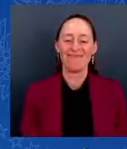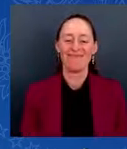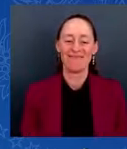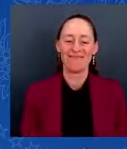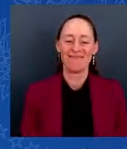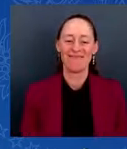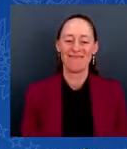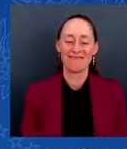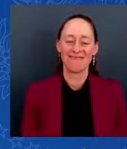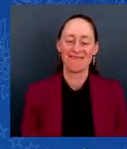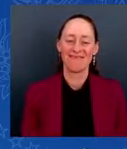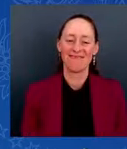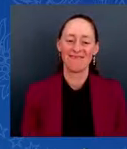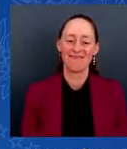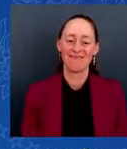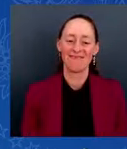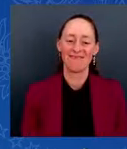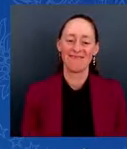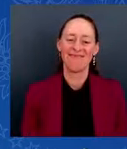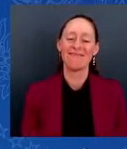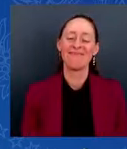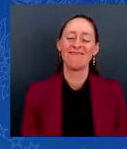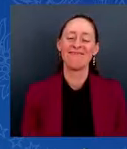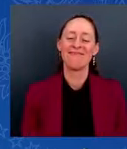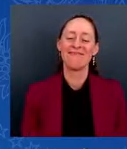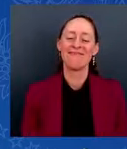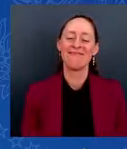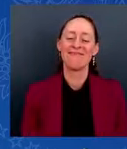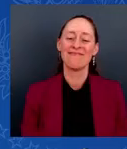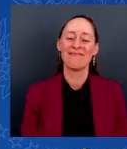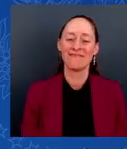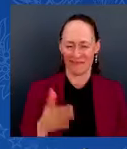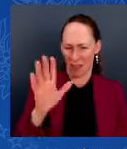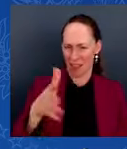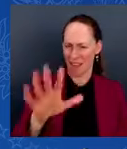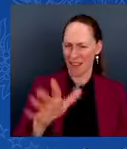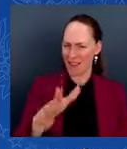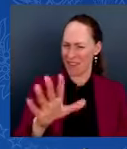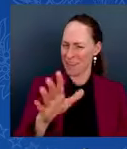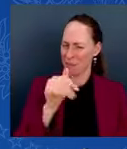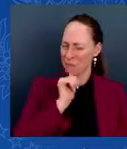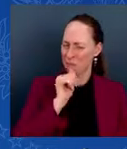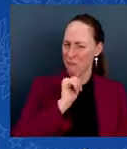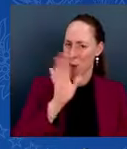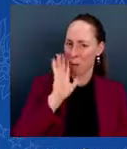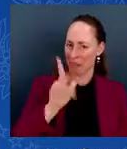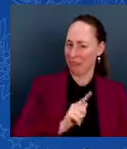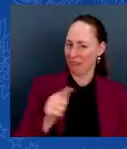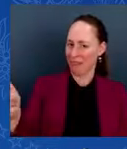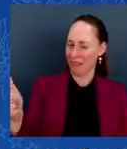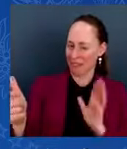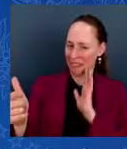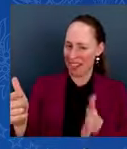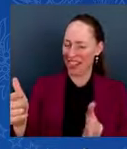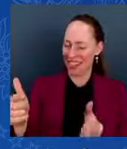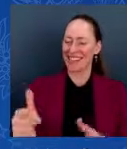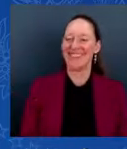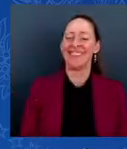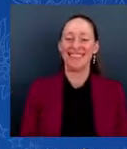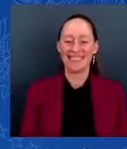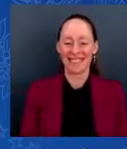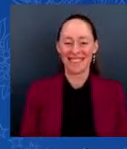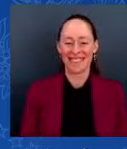And he's going to speak in a minute, but there's a lot of love in this room for our president.